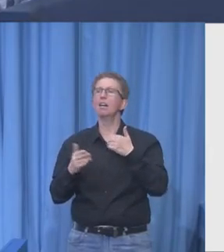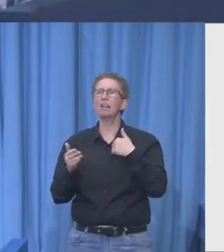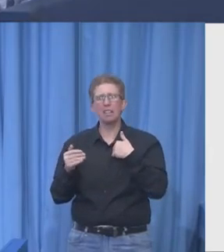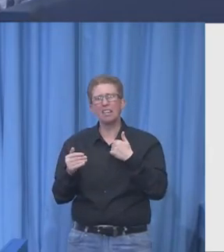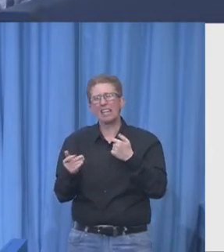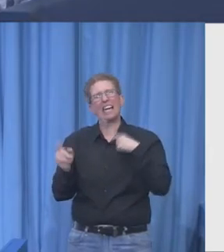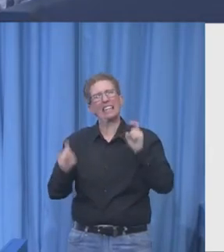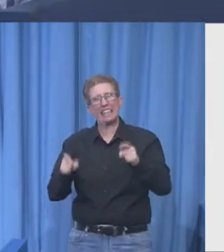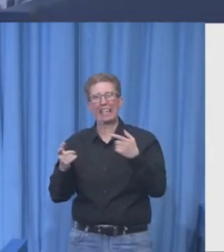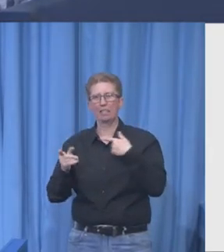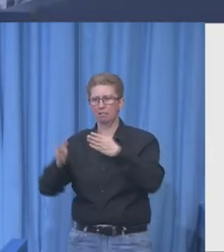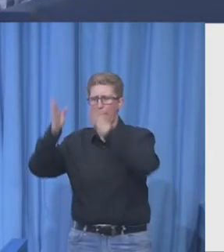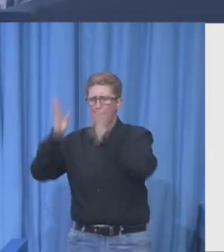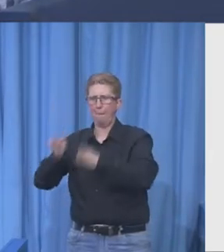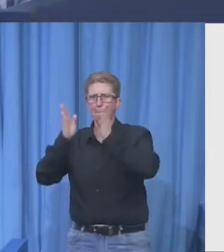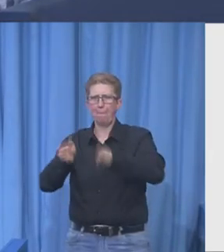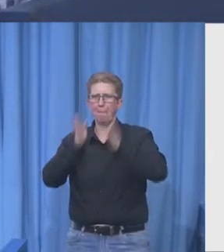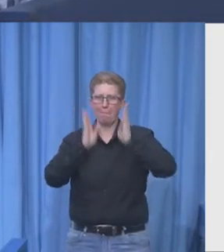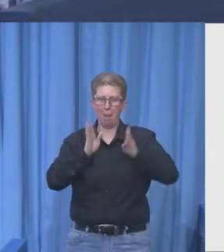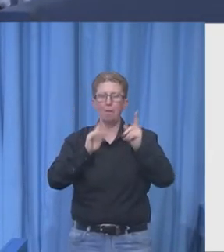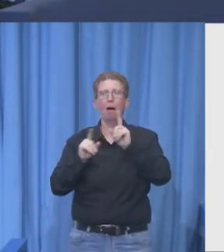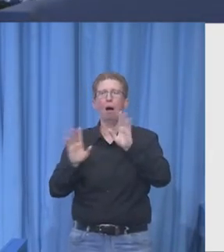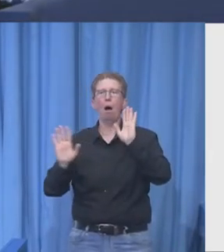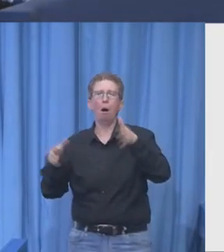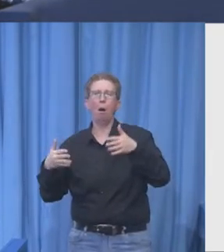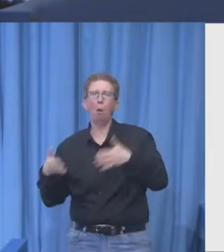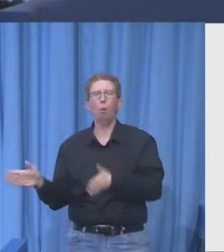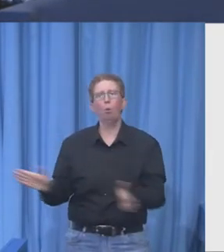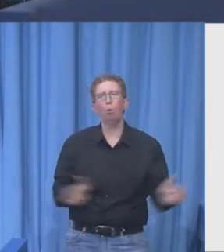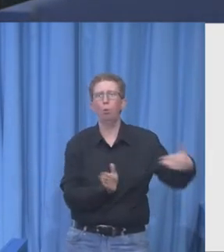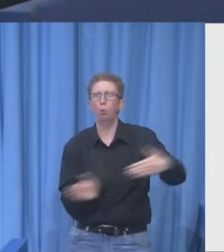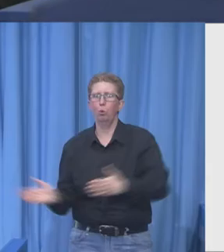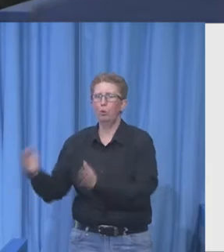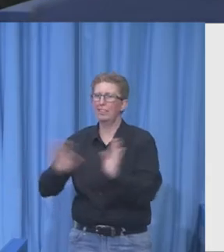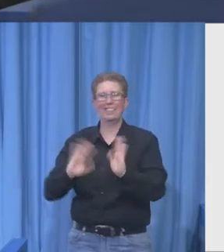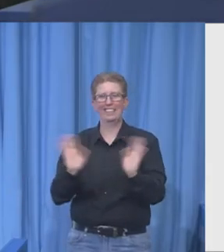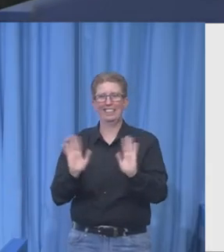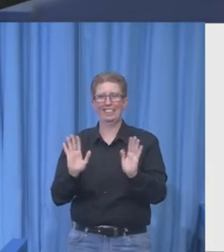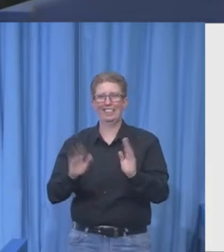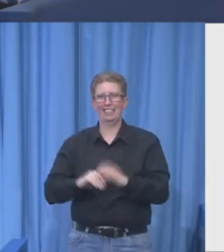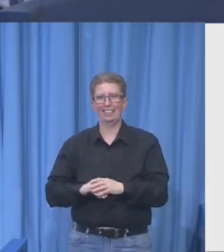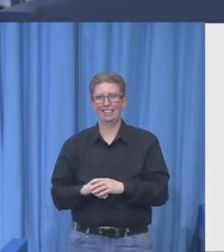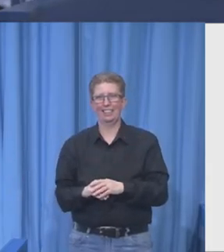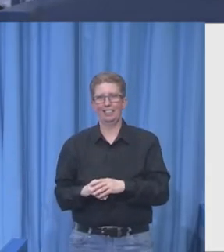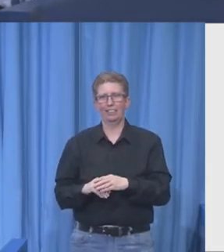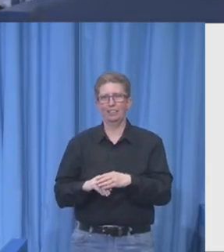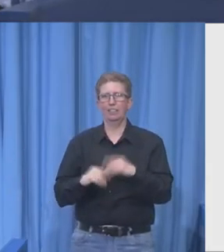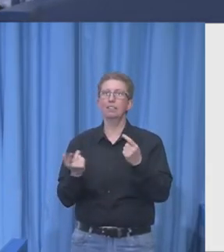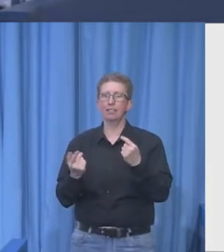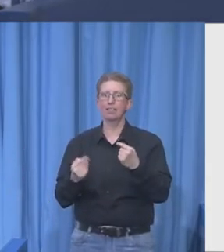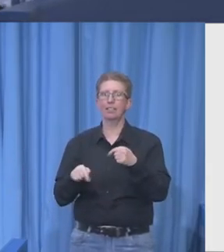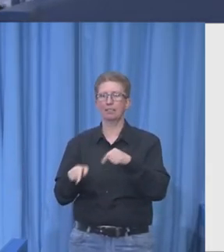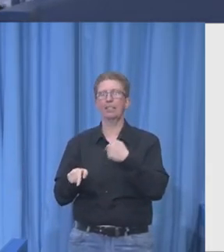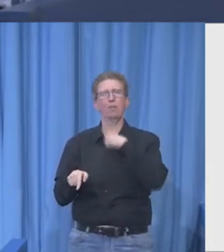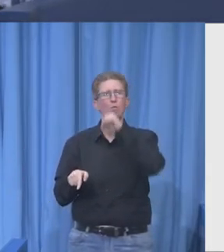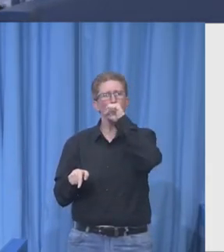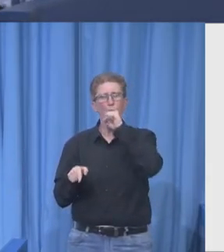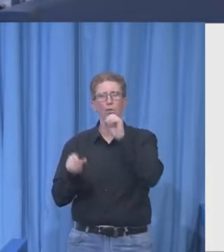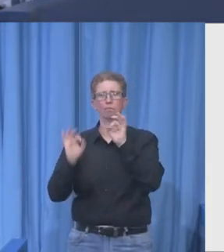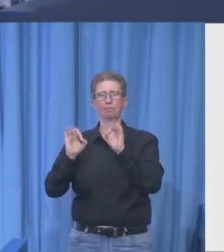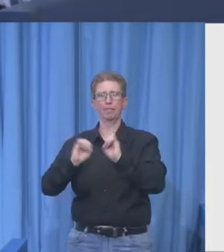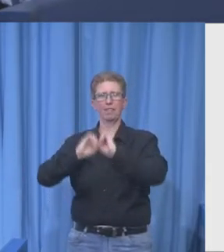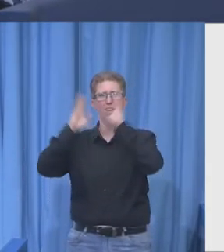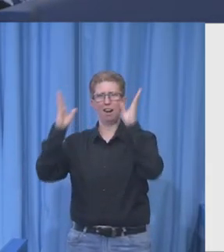It's very systematic. I order things, I compare things, and so on. And